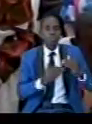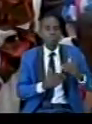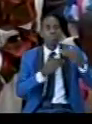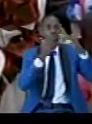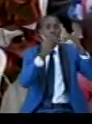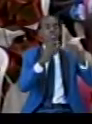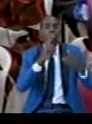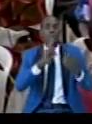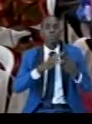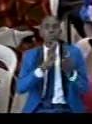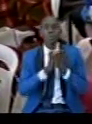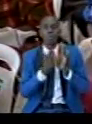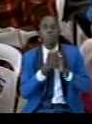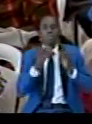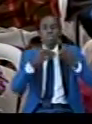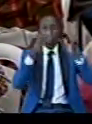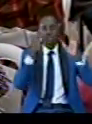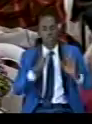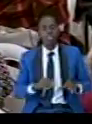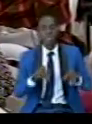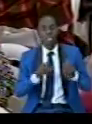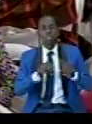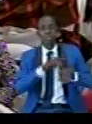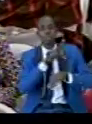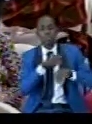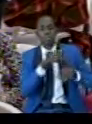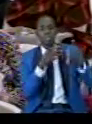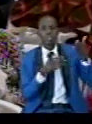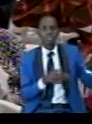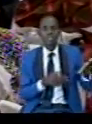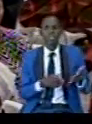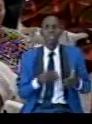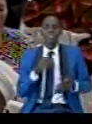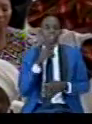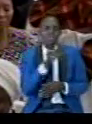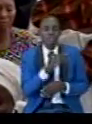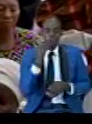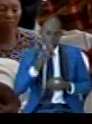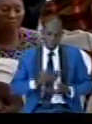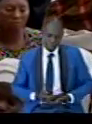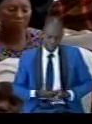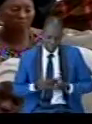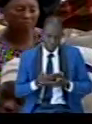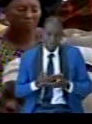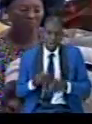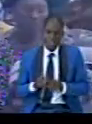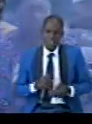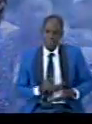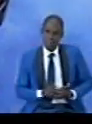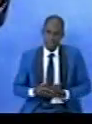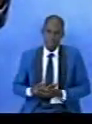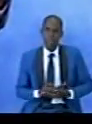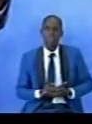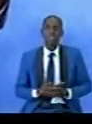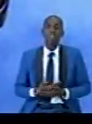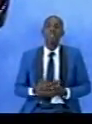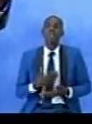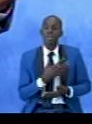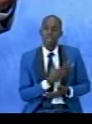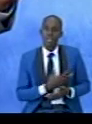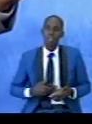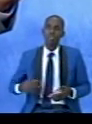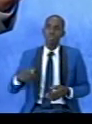principal. He was born a baby, I was born a baby, and then born again, and I have